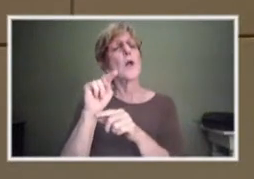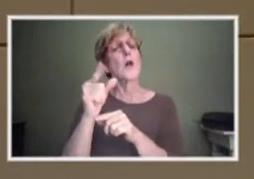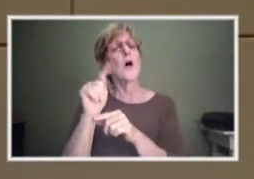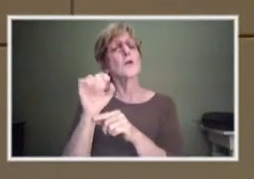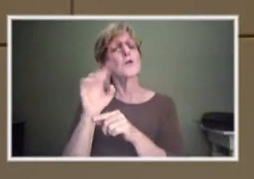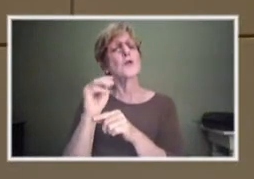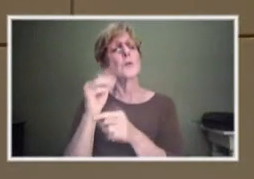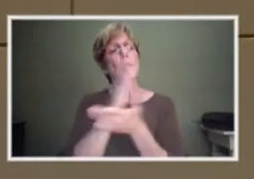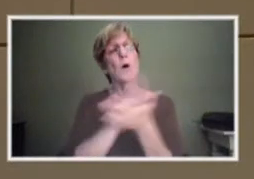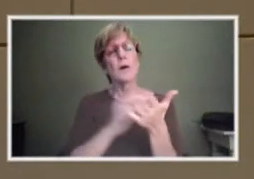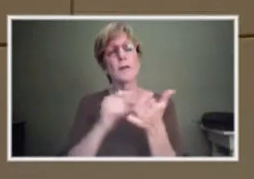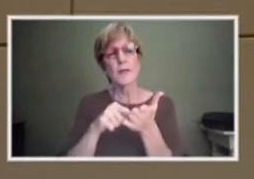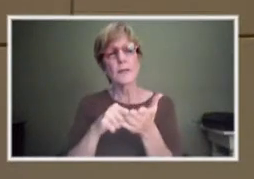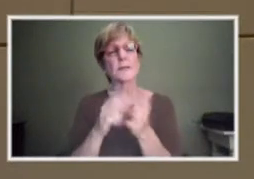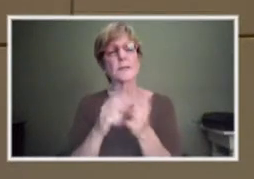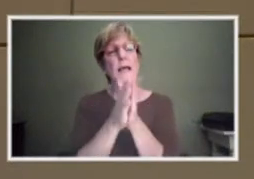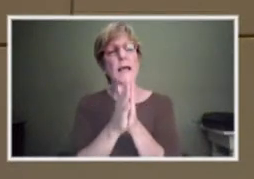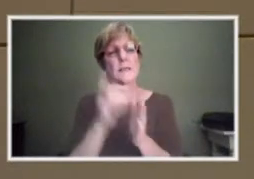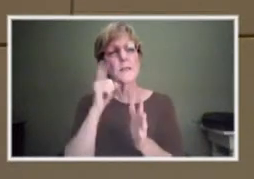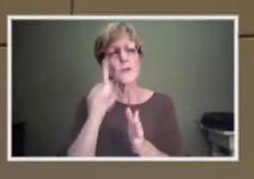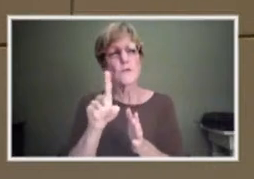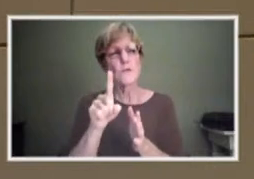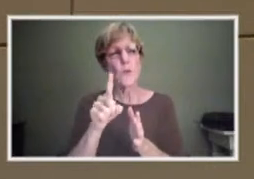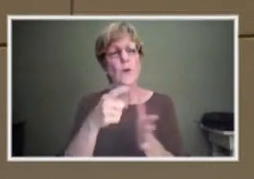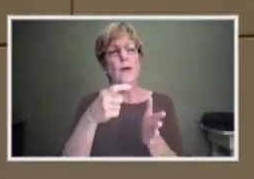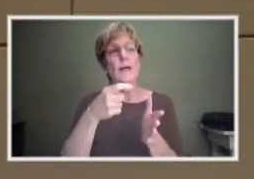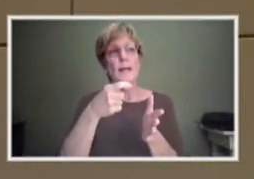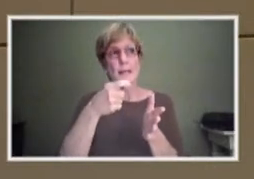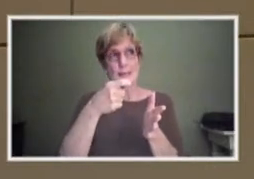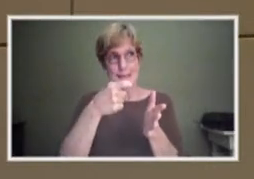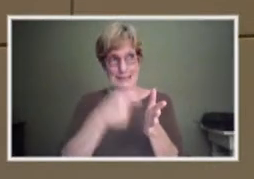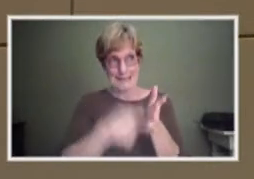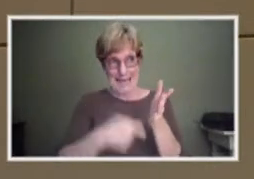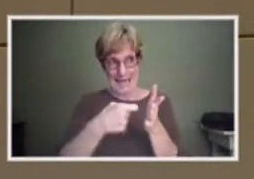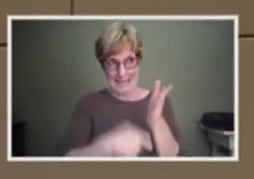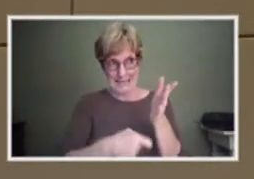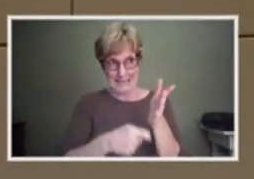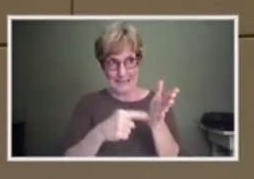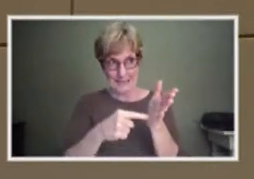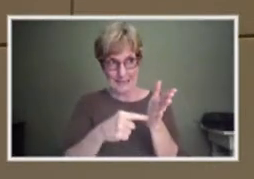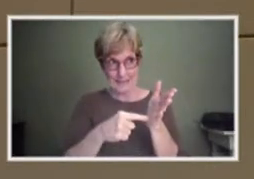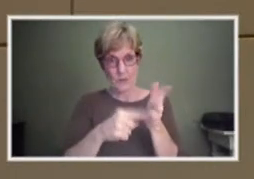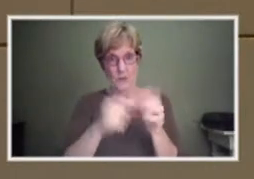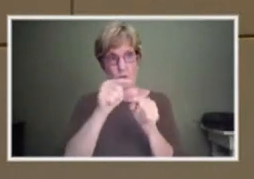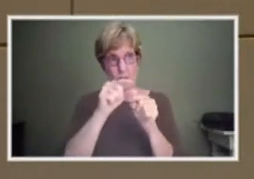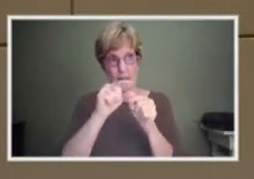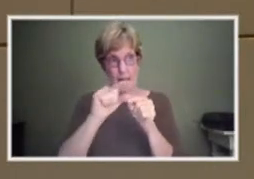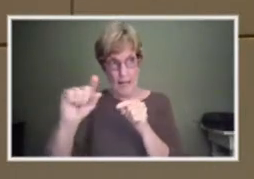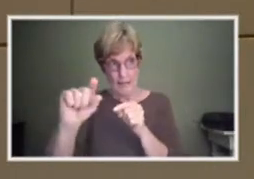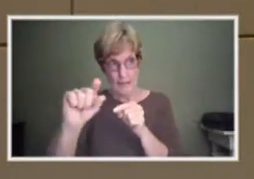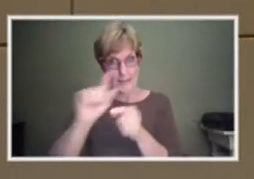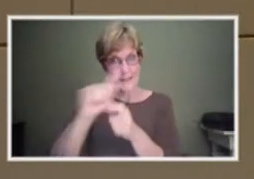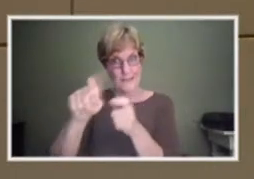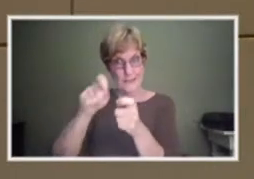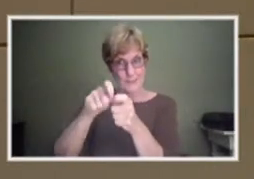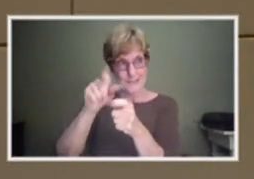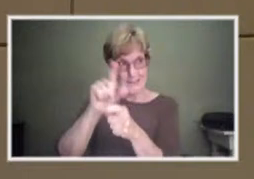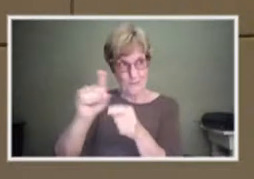is requesting for the taxes to be allocated specifically for